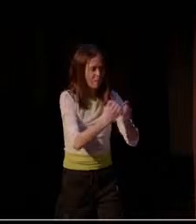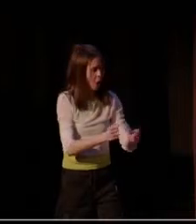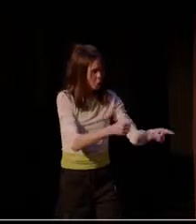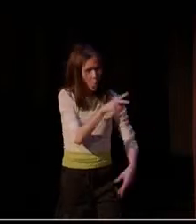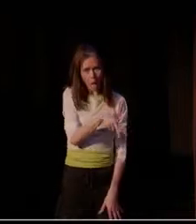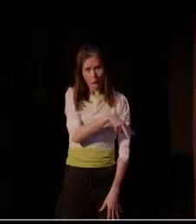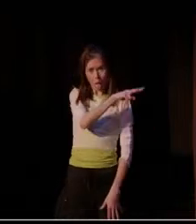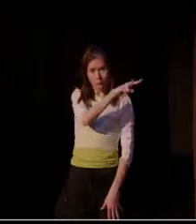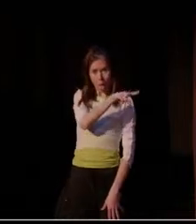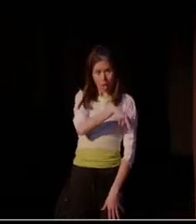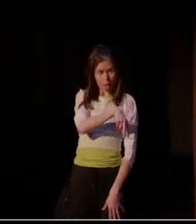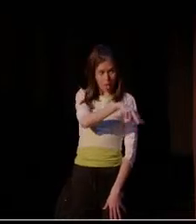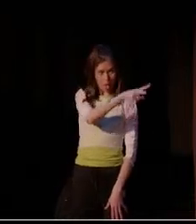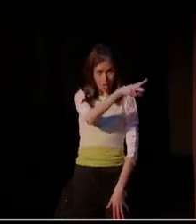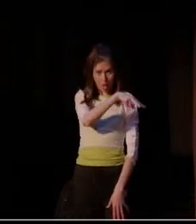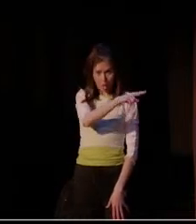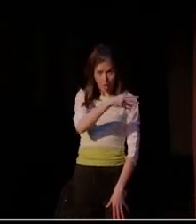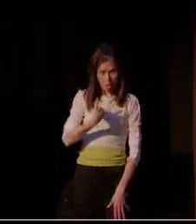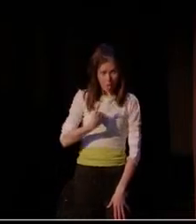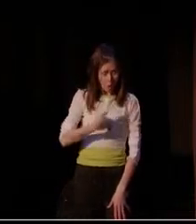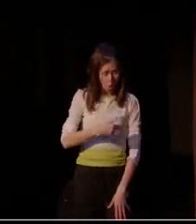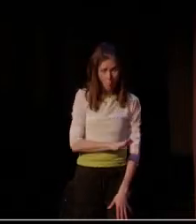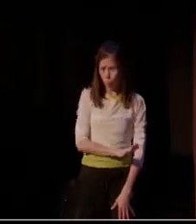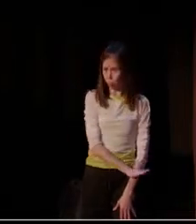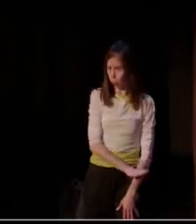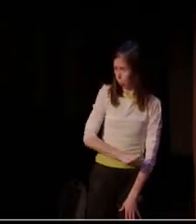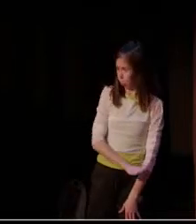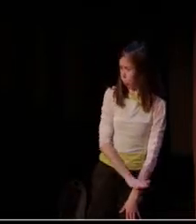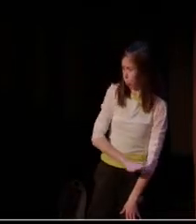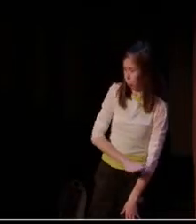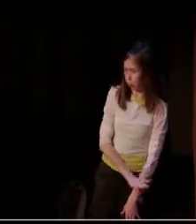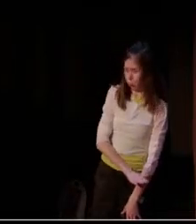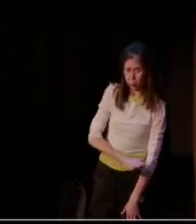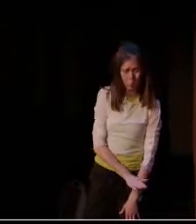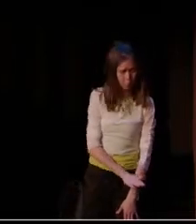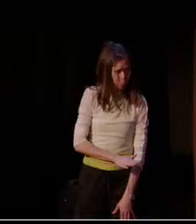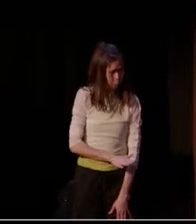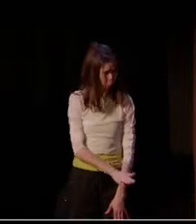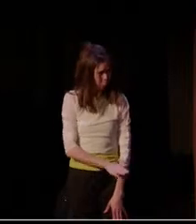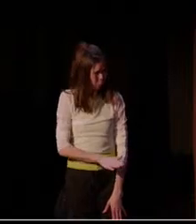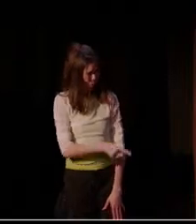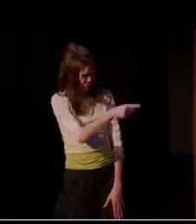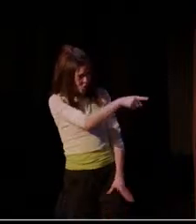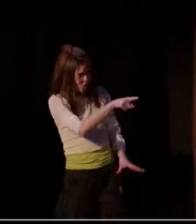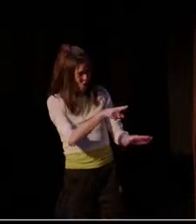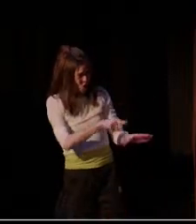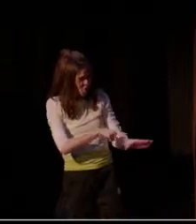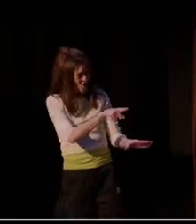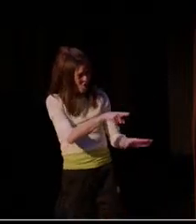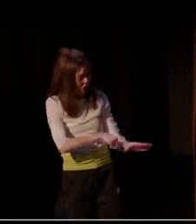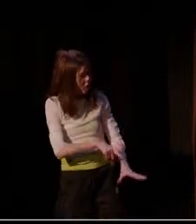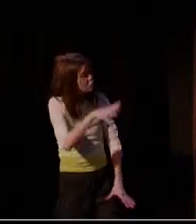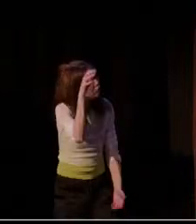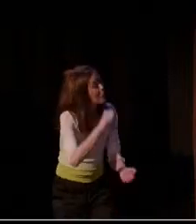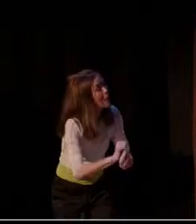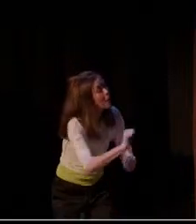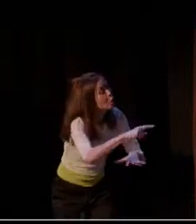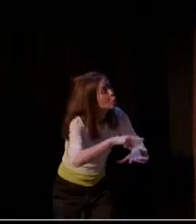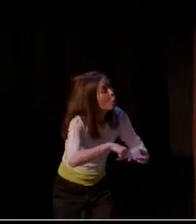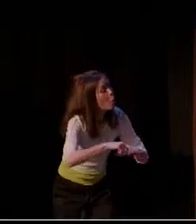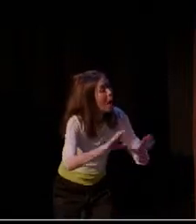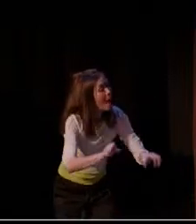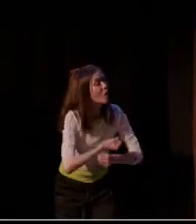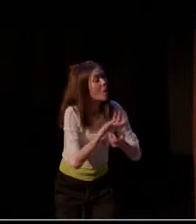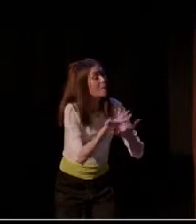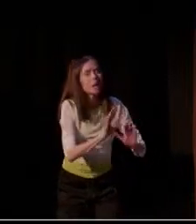Your eye has too much youth in it. Not a month before she died, your wife was worth more such gazes as she you look